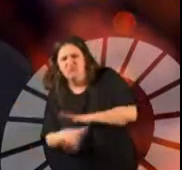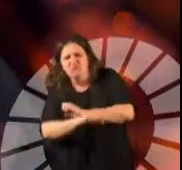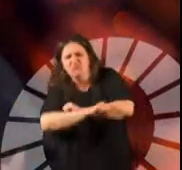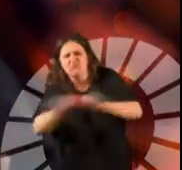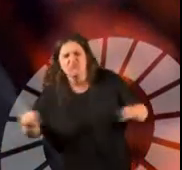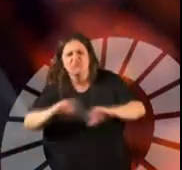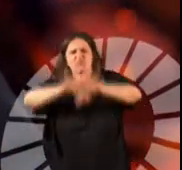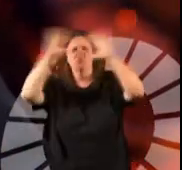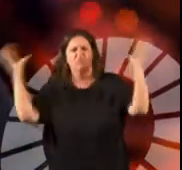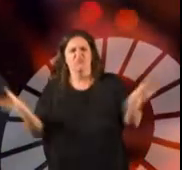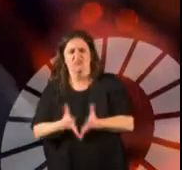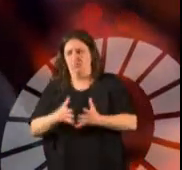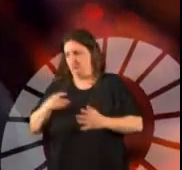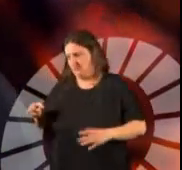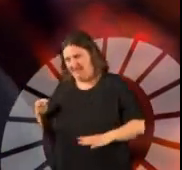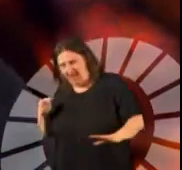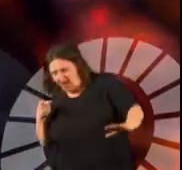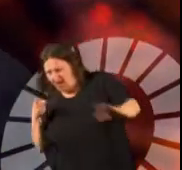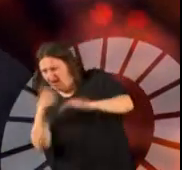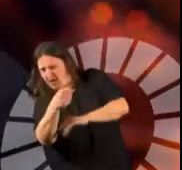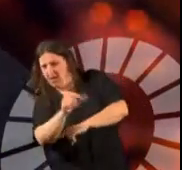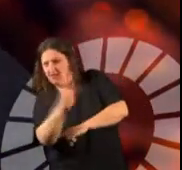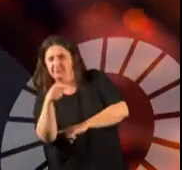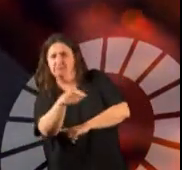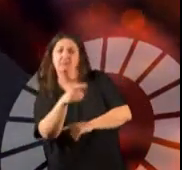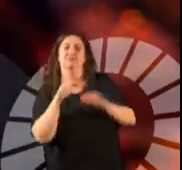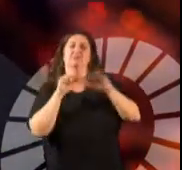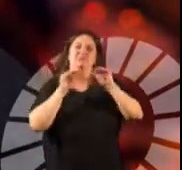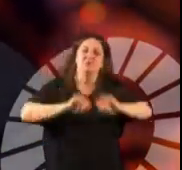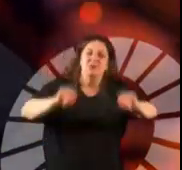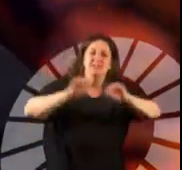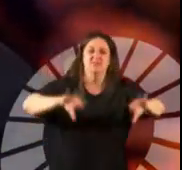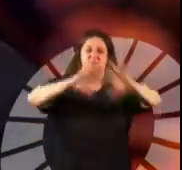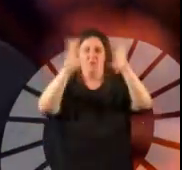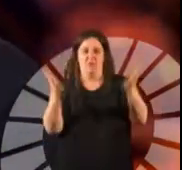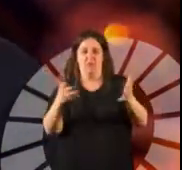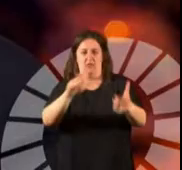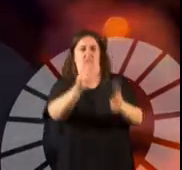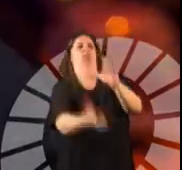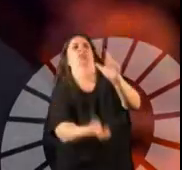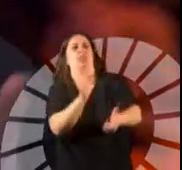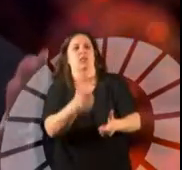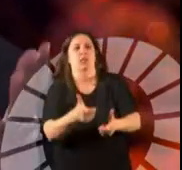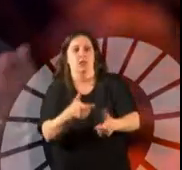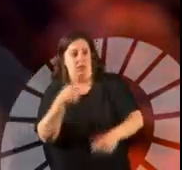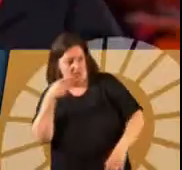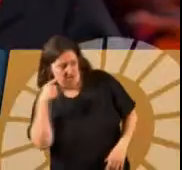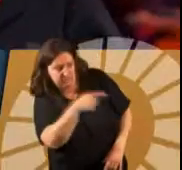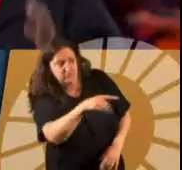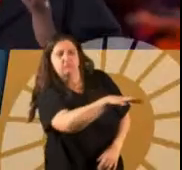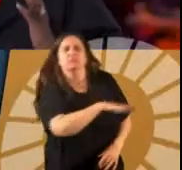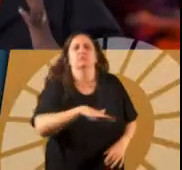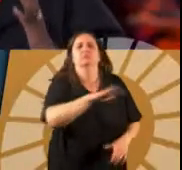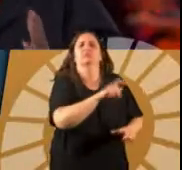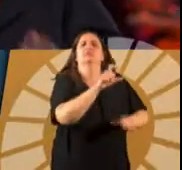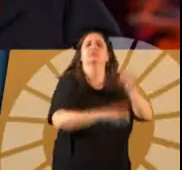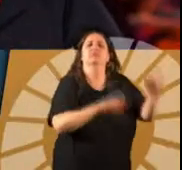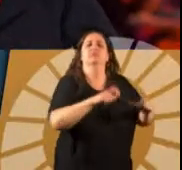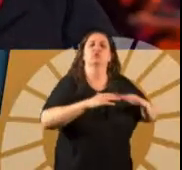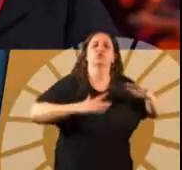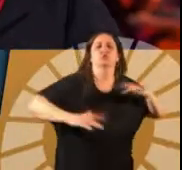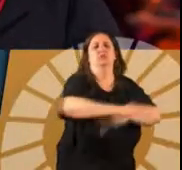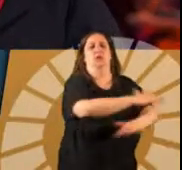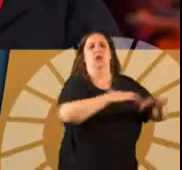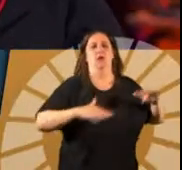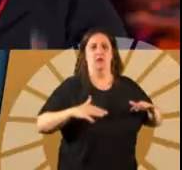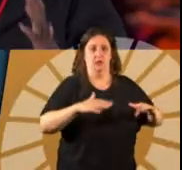to destabilize our society is actually attacking schools. For us, it's the associative society, which